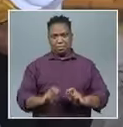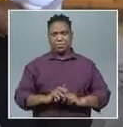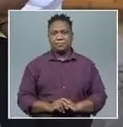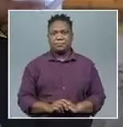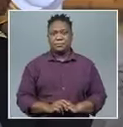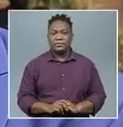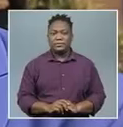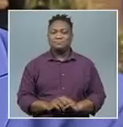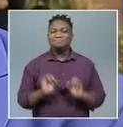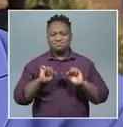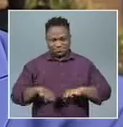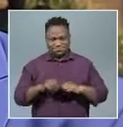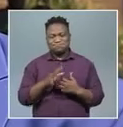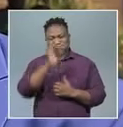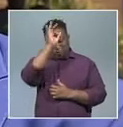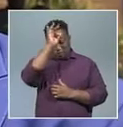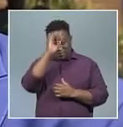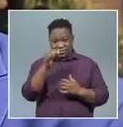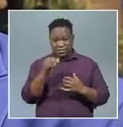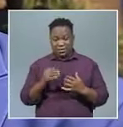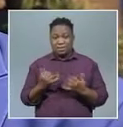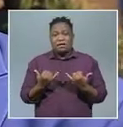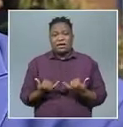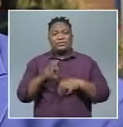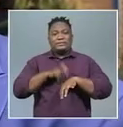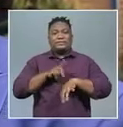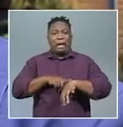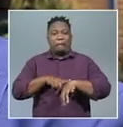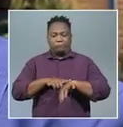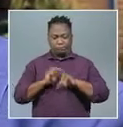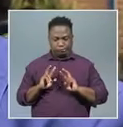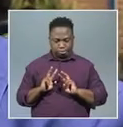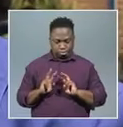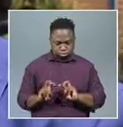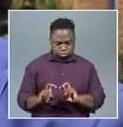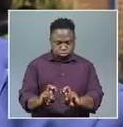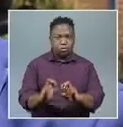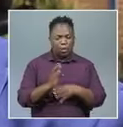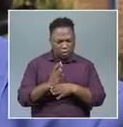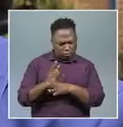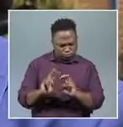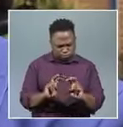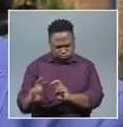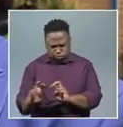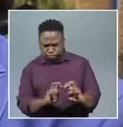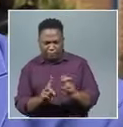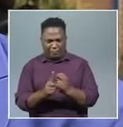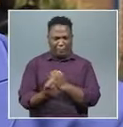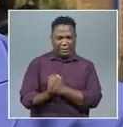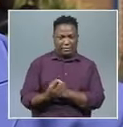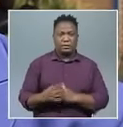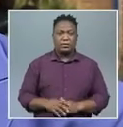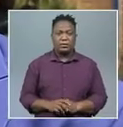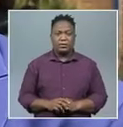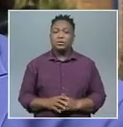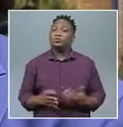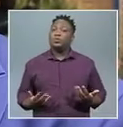Law enforcement agencies must be given an opportunity to do their work. We must desist